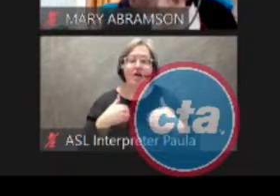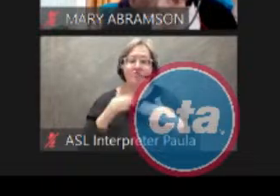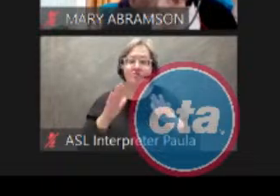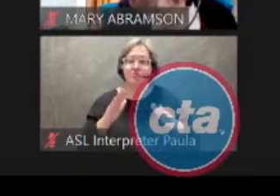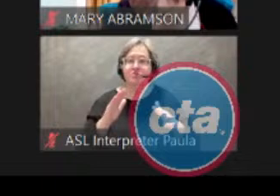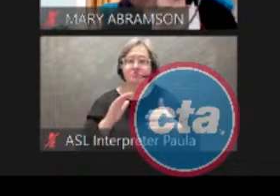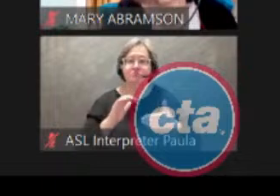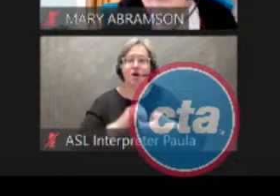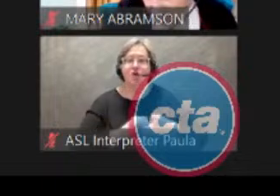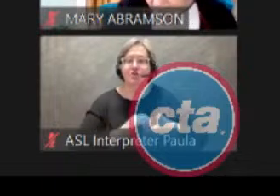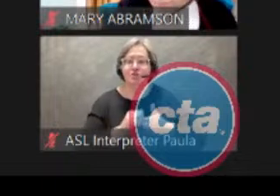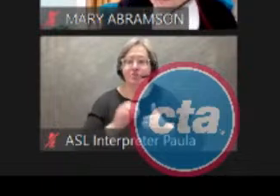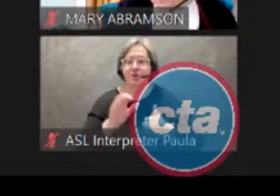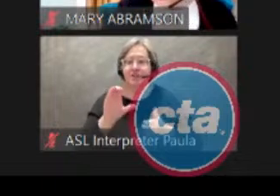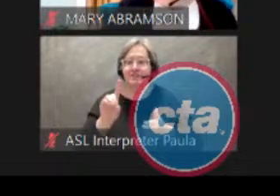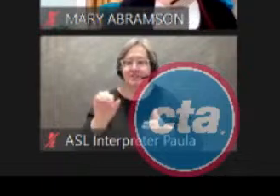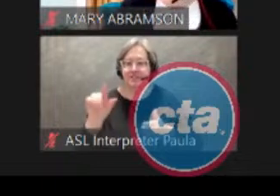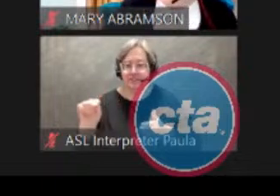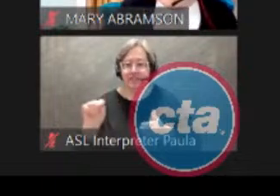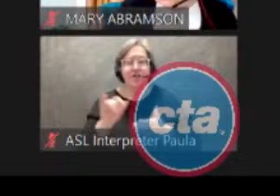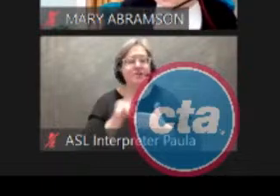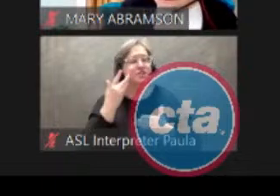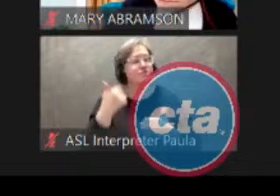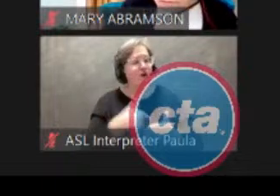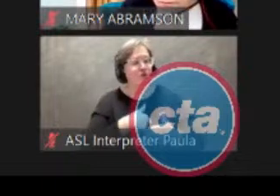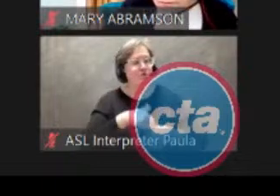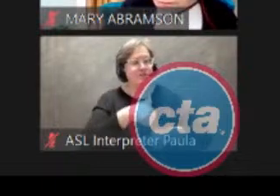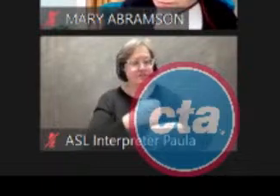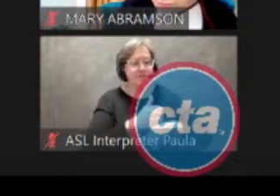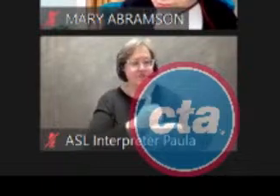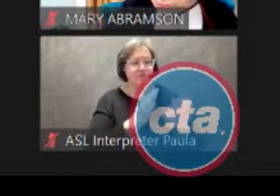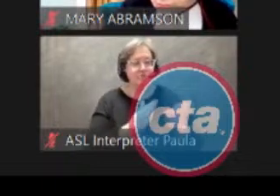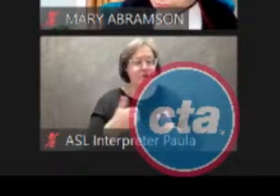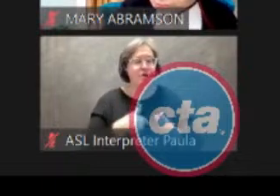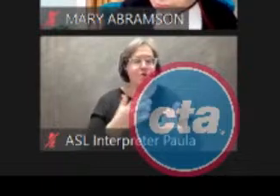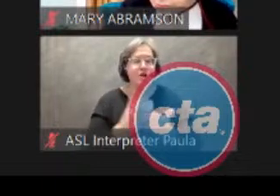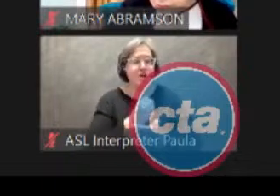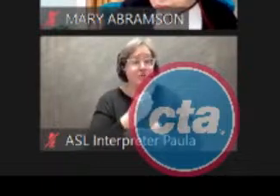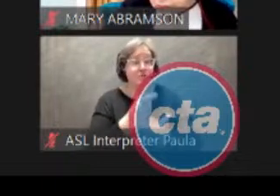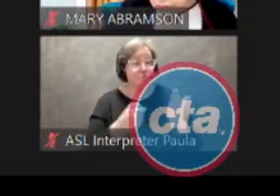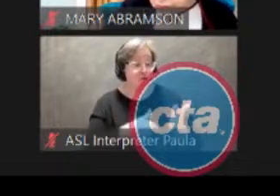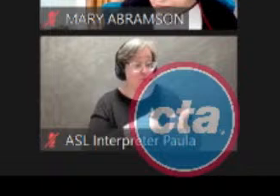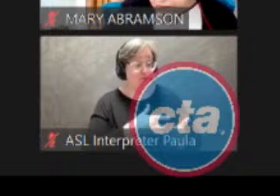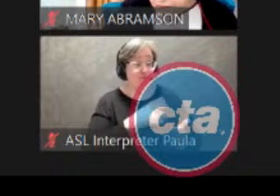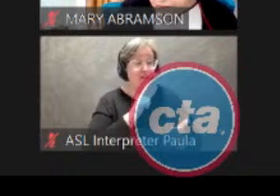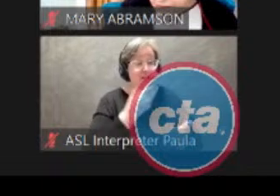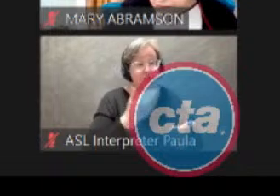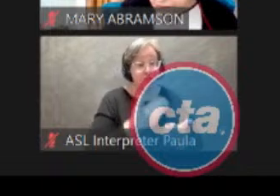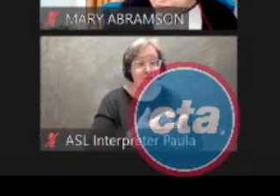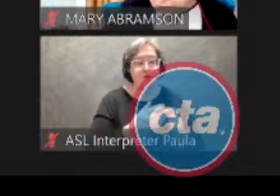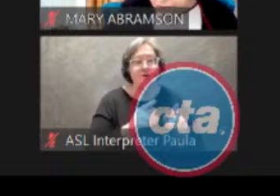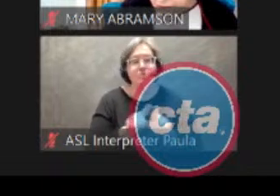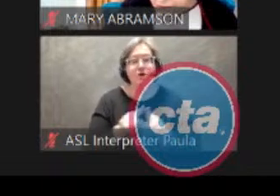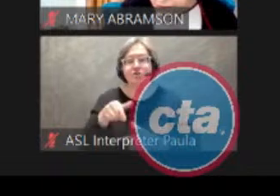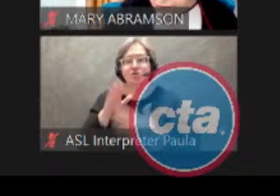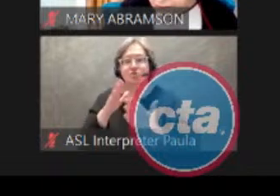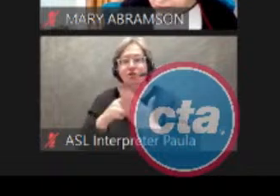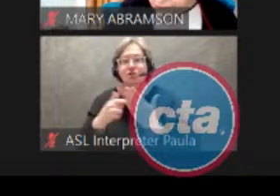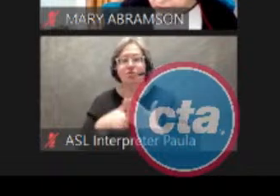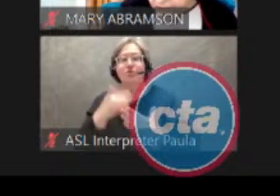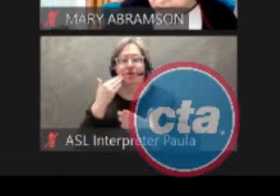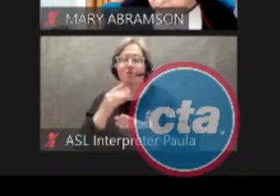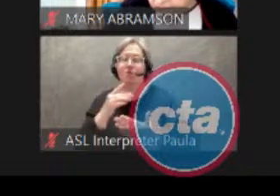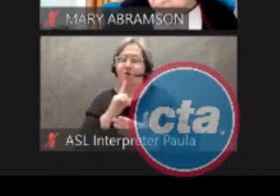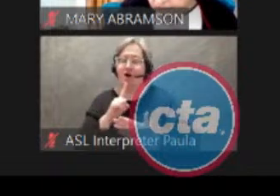on. But that's really why we created the plan. We wanted to capitalize on what we think is really good, but also address what we know are the